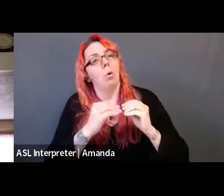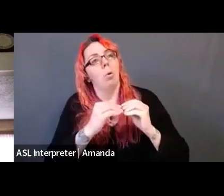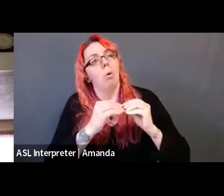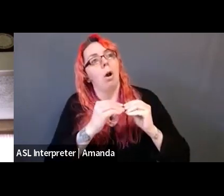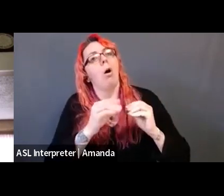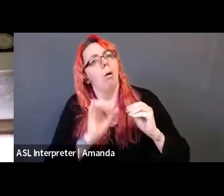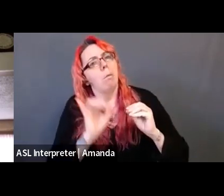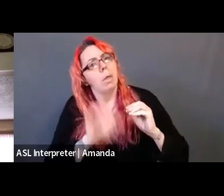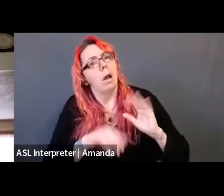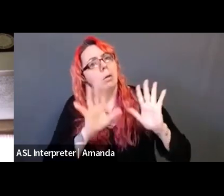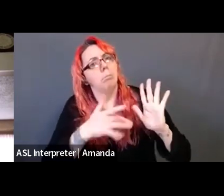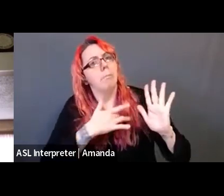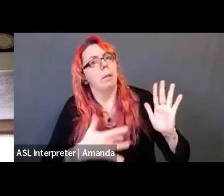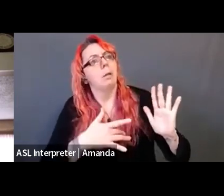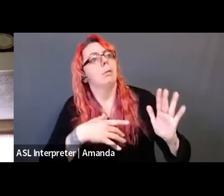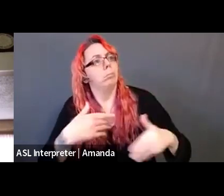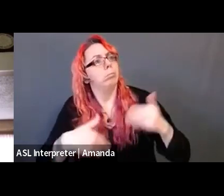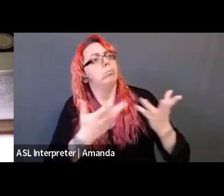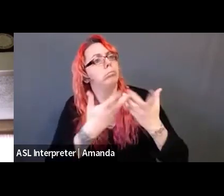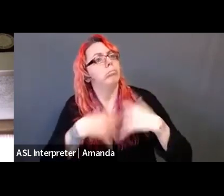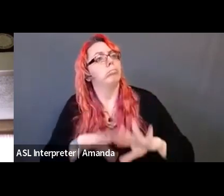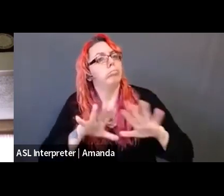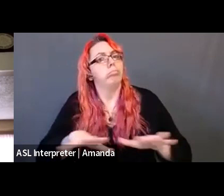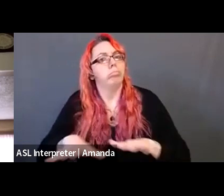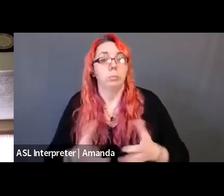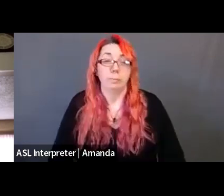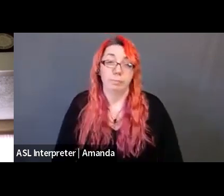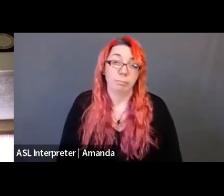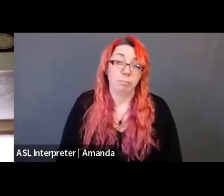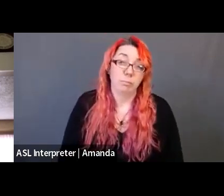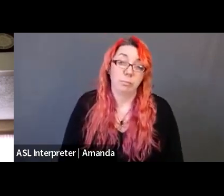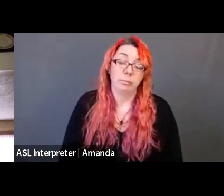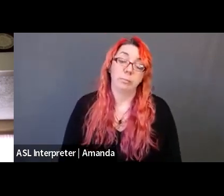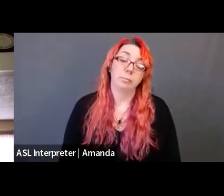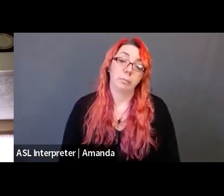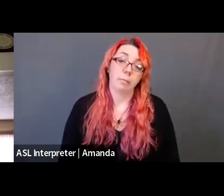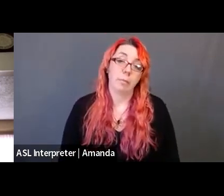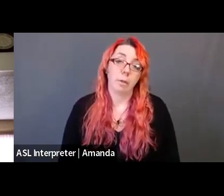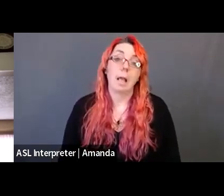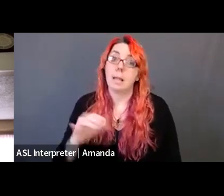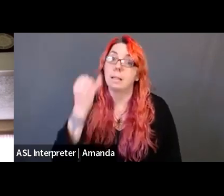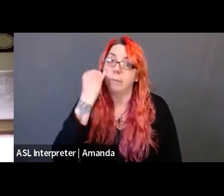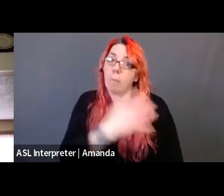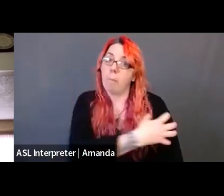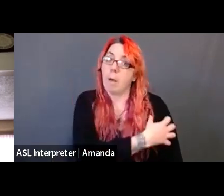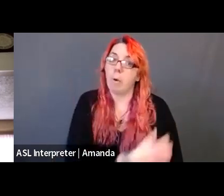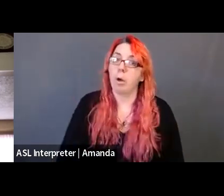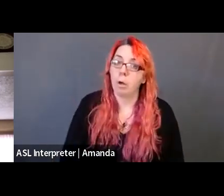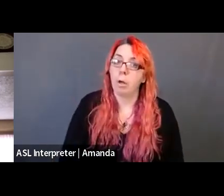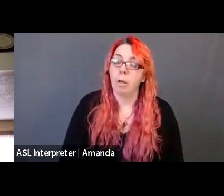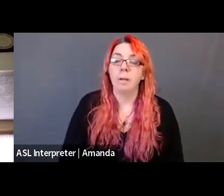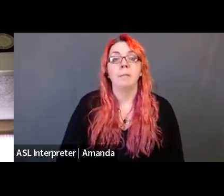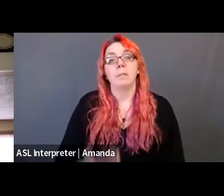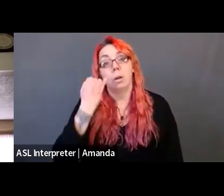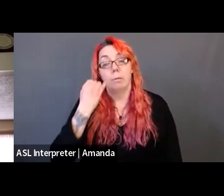to work together. And so influence goes a really long way, right? And this is also when we're in a position of power. So if I'm a man in a space and misogyny